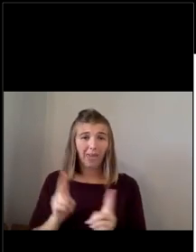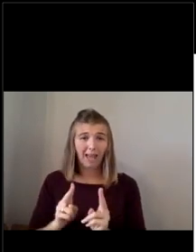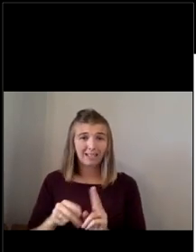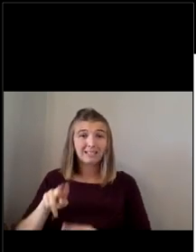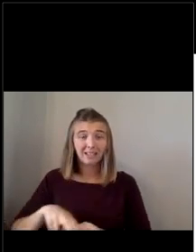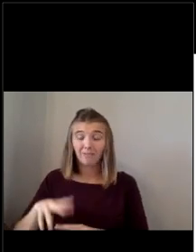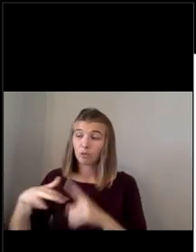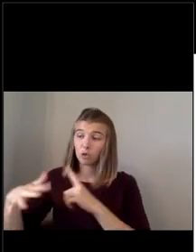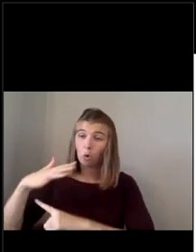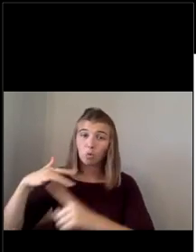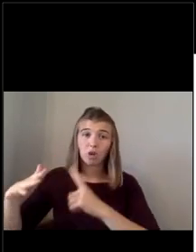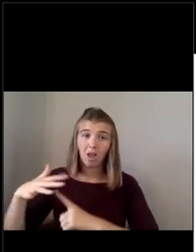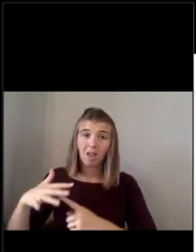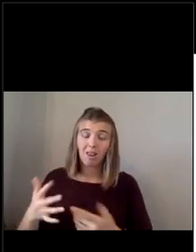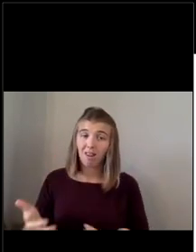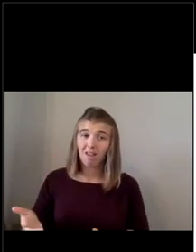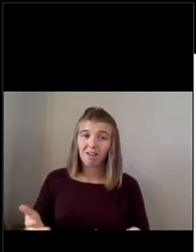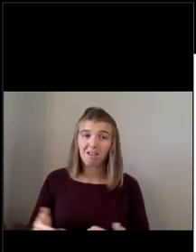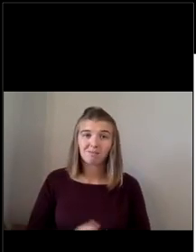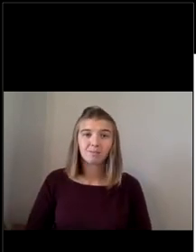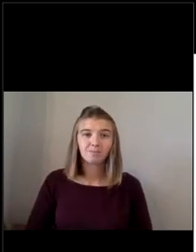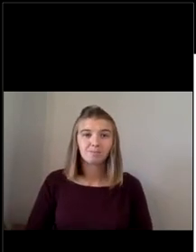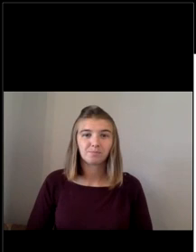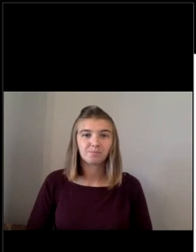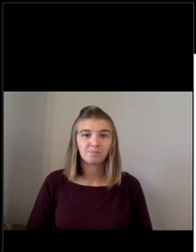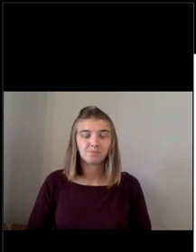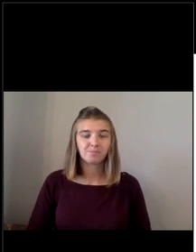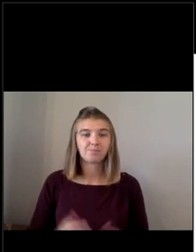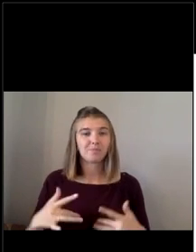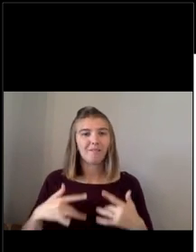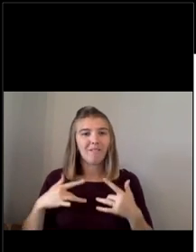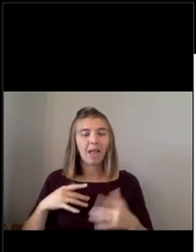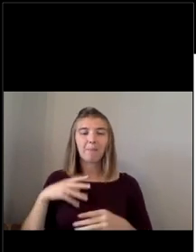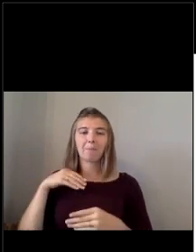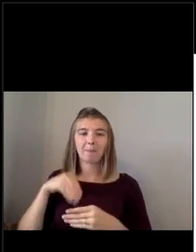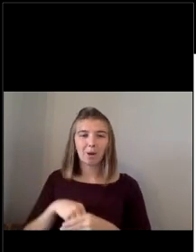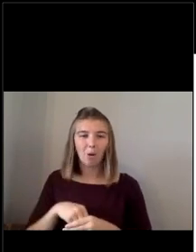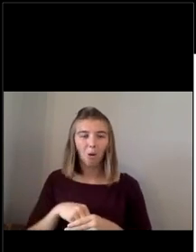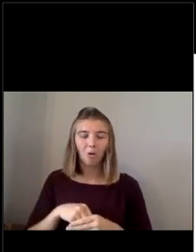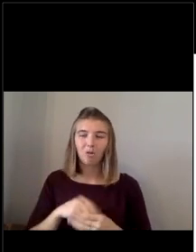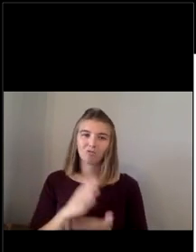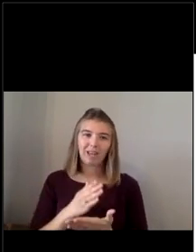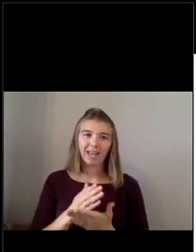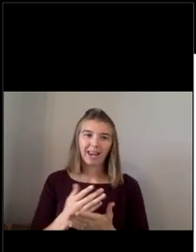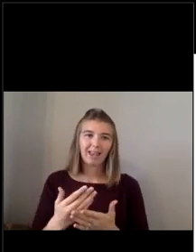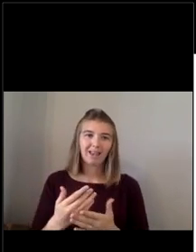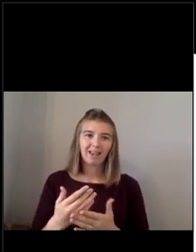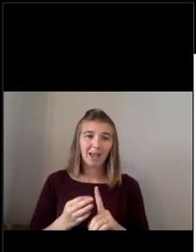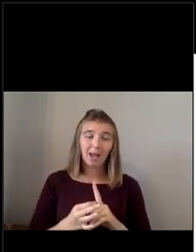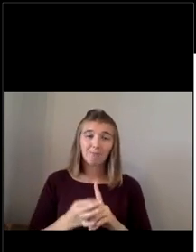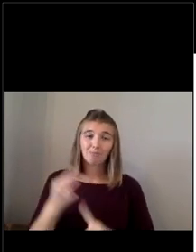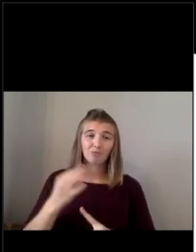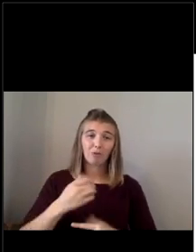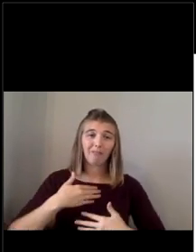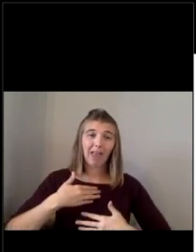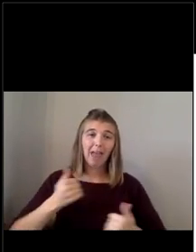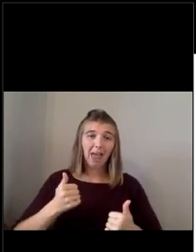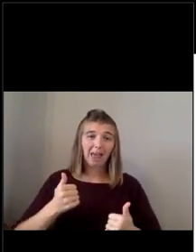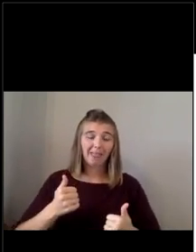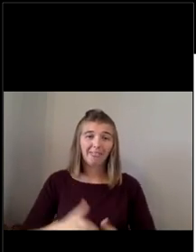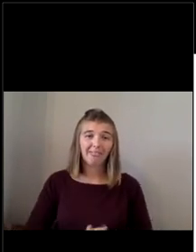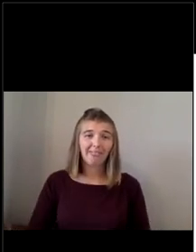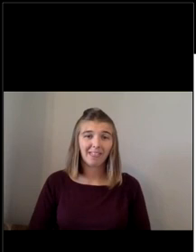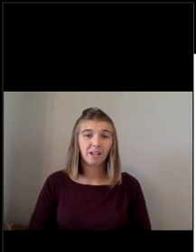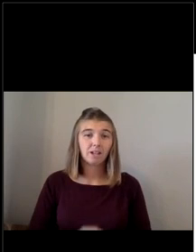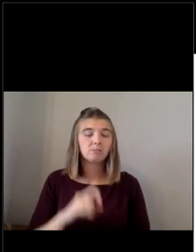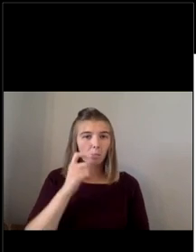But socializing and a sense of belonging is good for you. Our sense of connection and belonging doesn't just help with our physical and